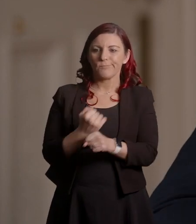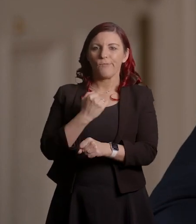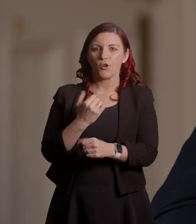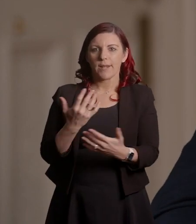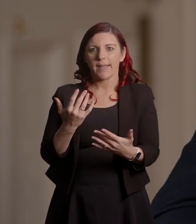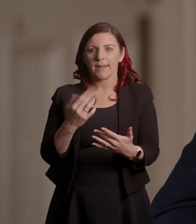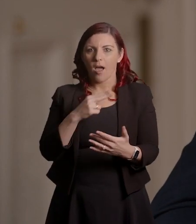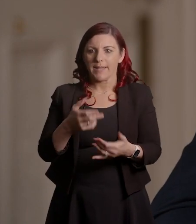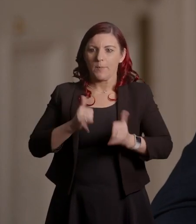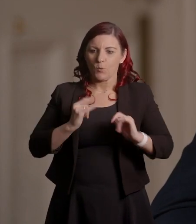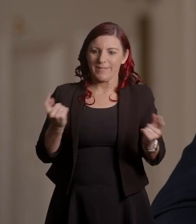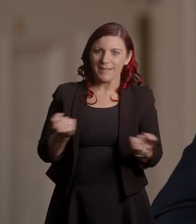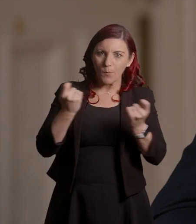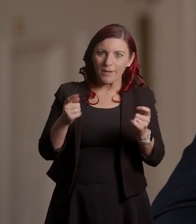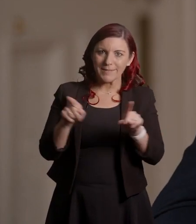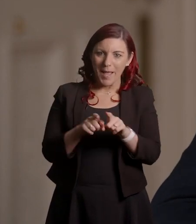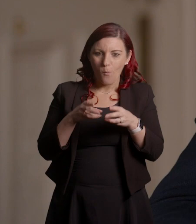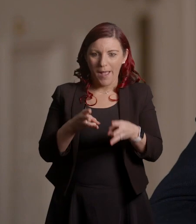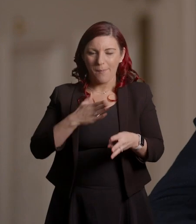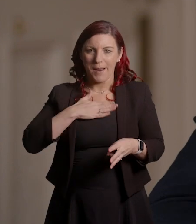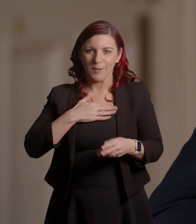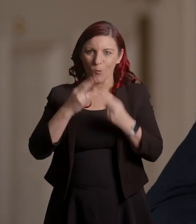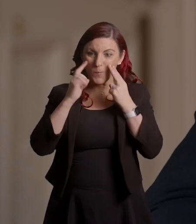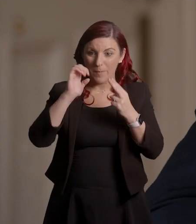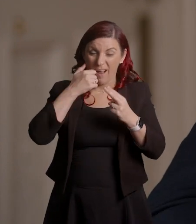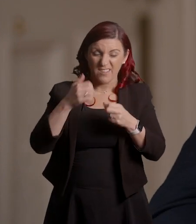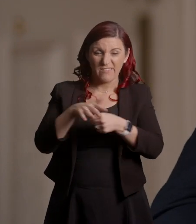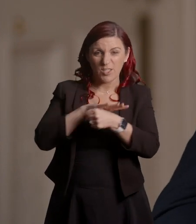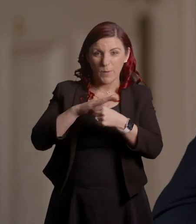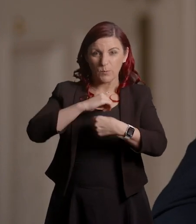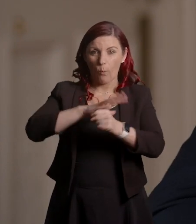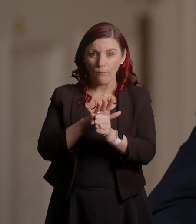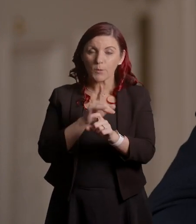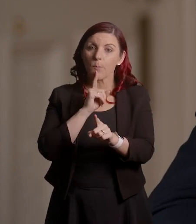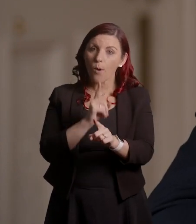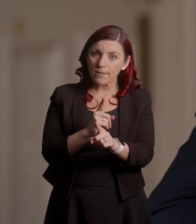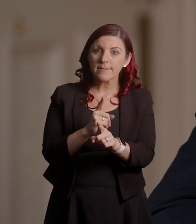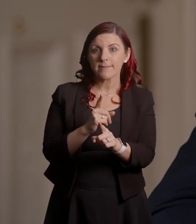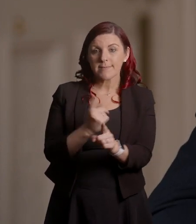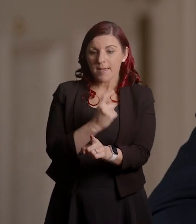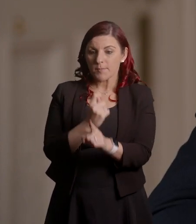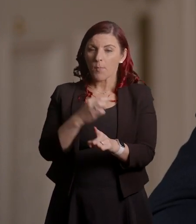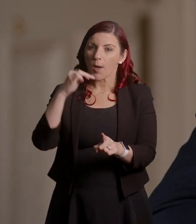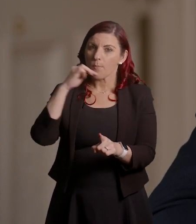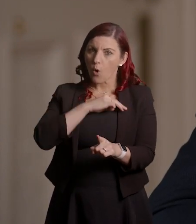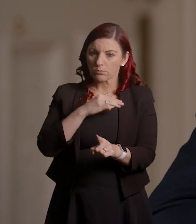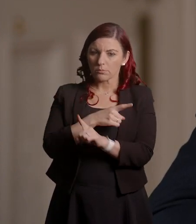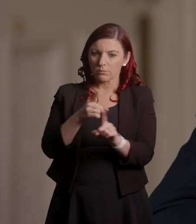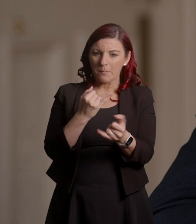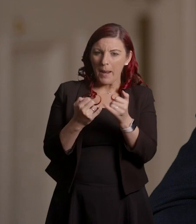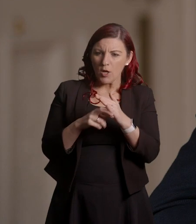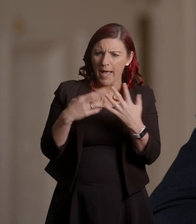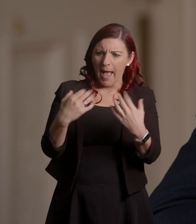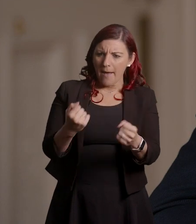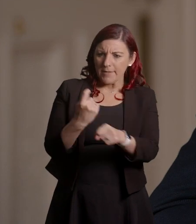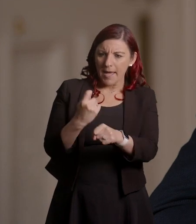unfortunately, not able to celebrate in the way you would like because of the circumstances. But it is important that players get time